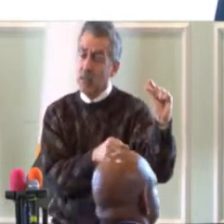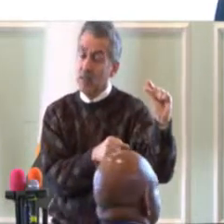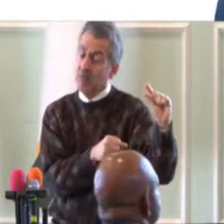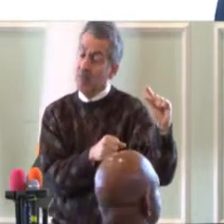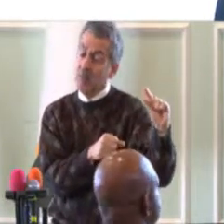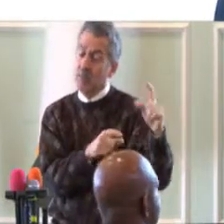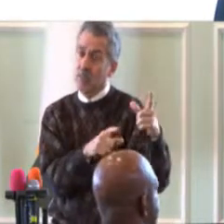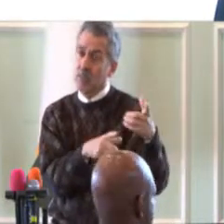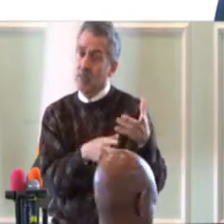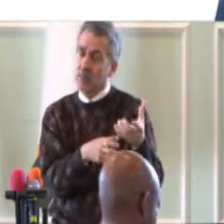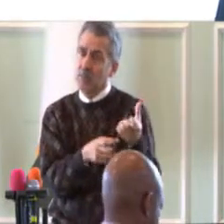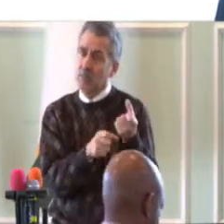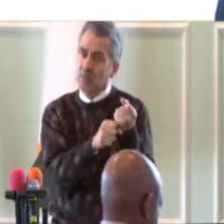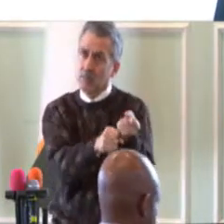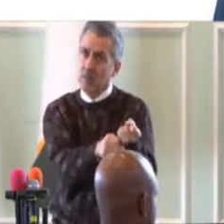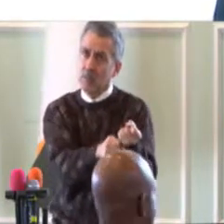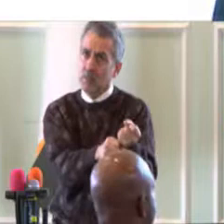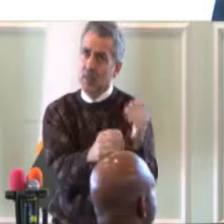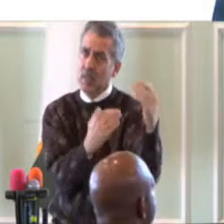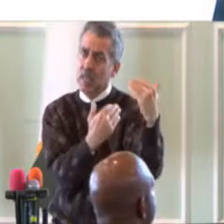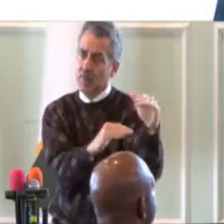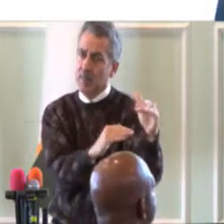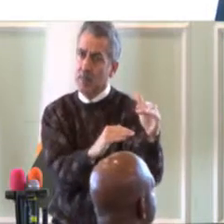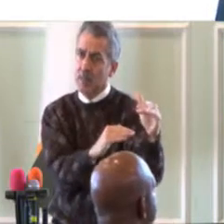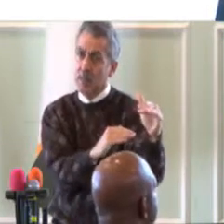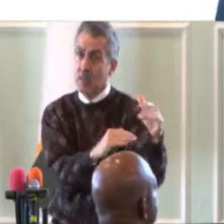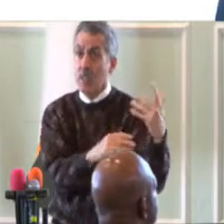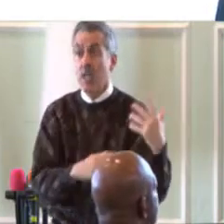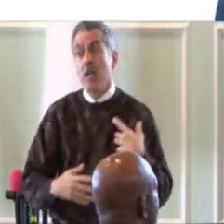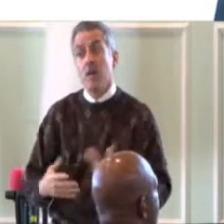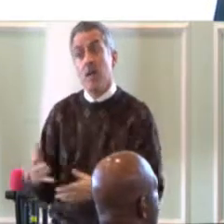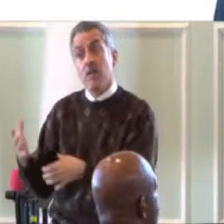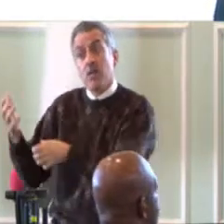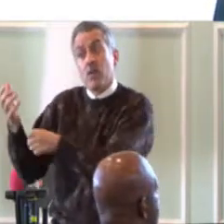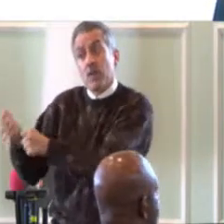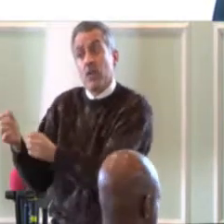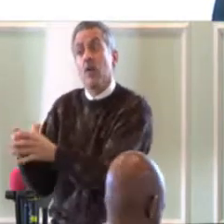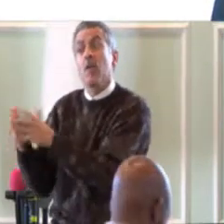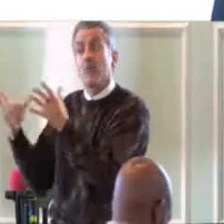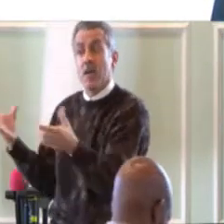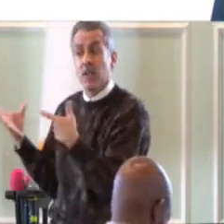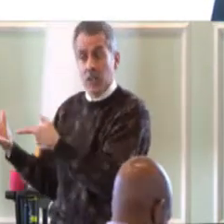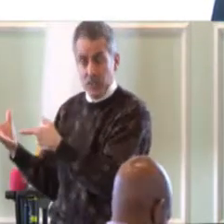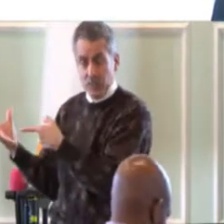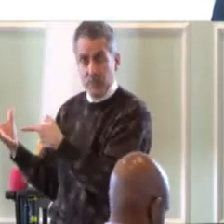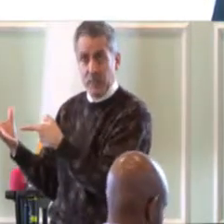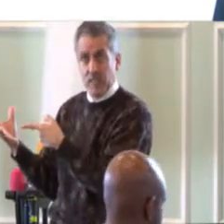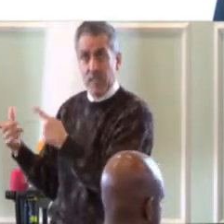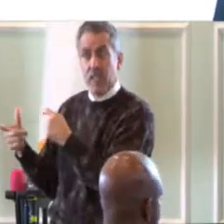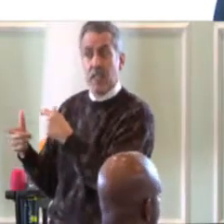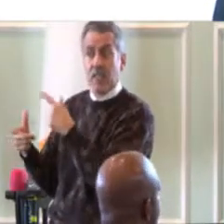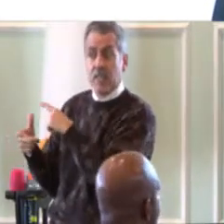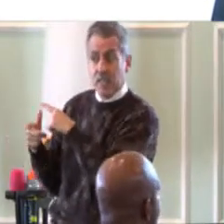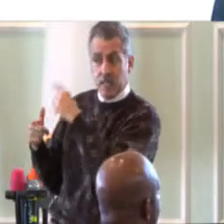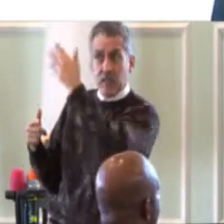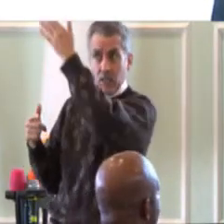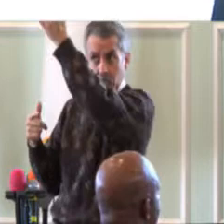much. So if you have not been trustworthy in handling worldly wealth, who will trust you with true